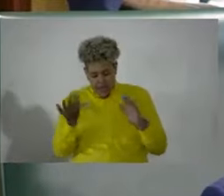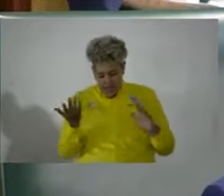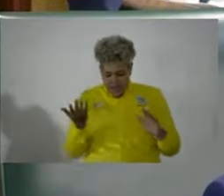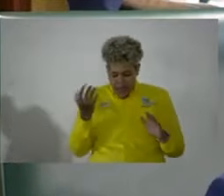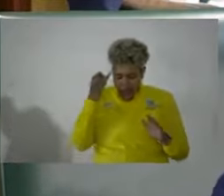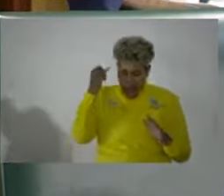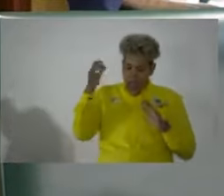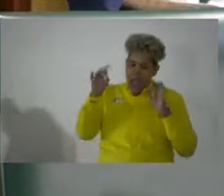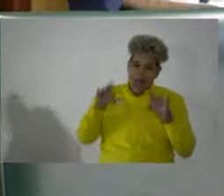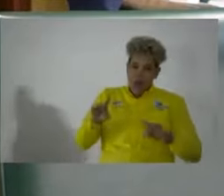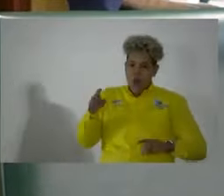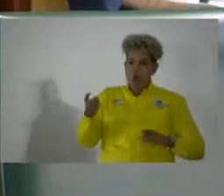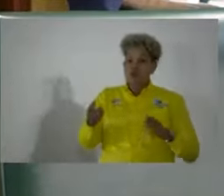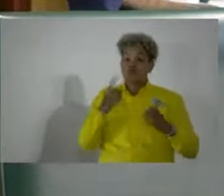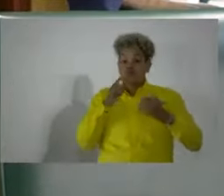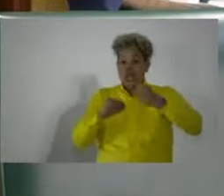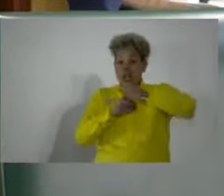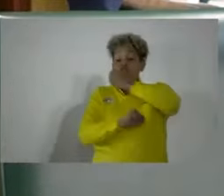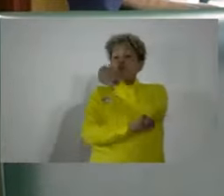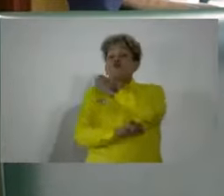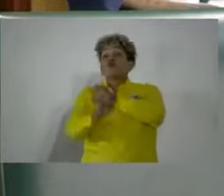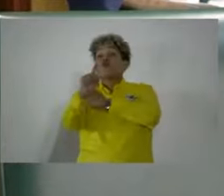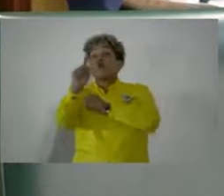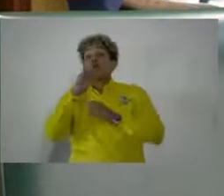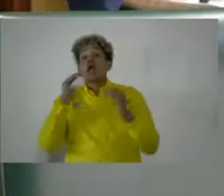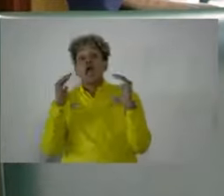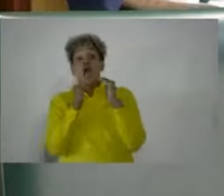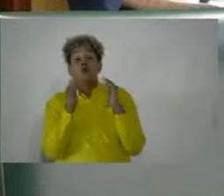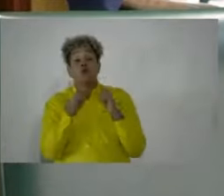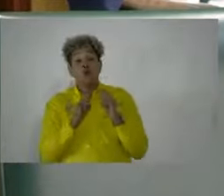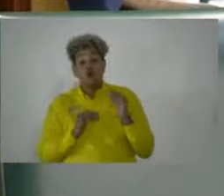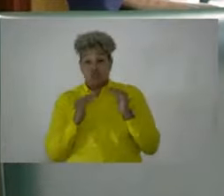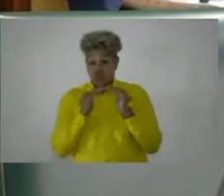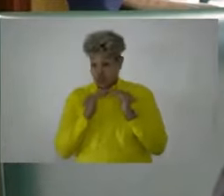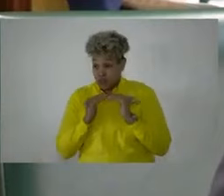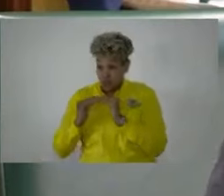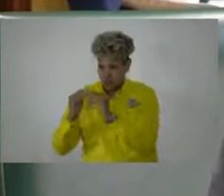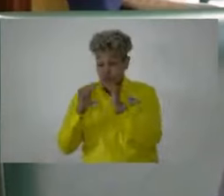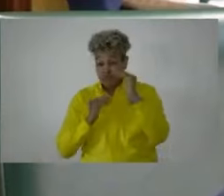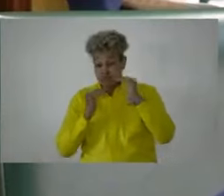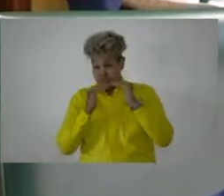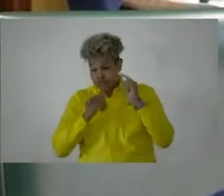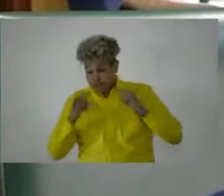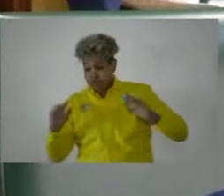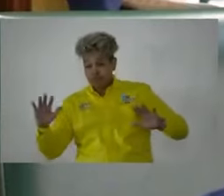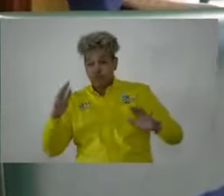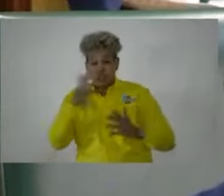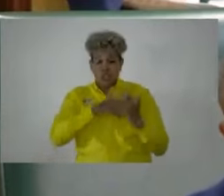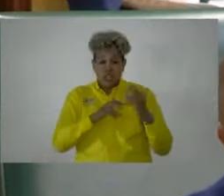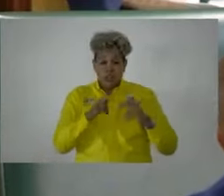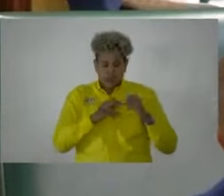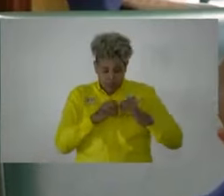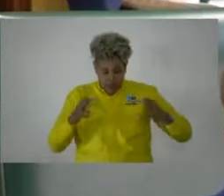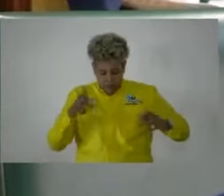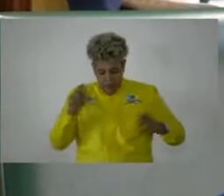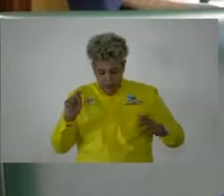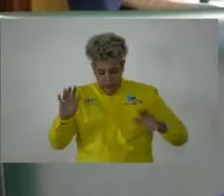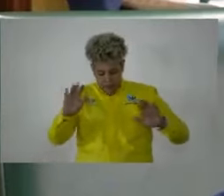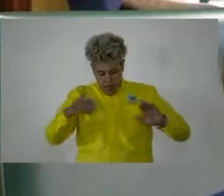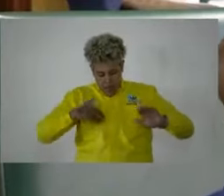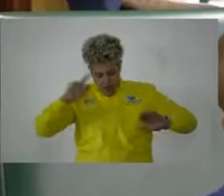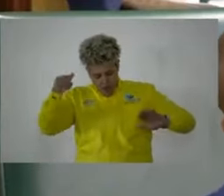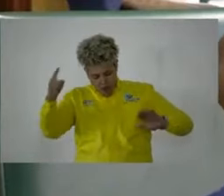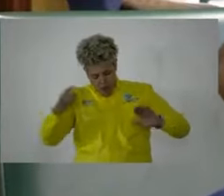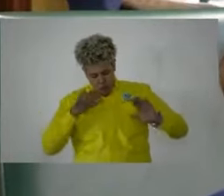of ideals. It is the foundation upon which an equitable and just society can be built. Yes. The People's National Party has always